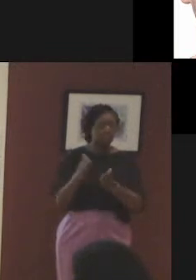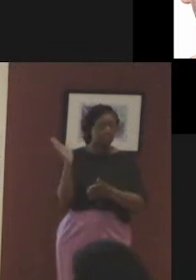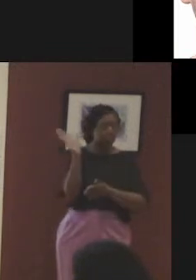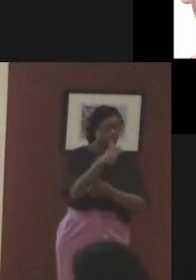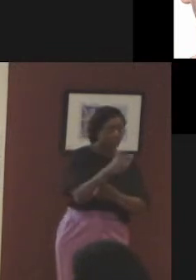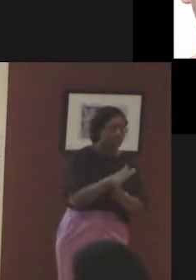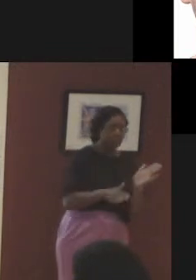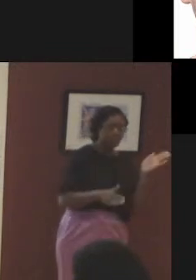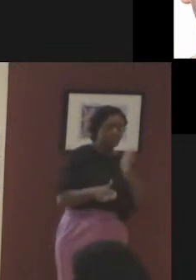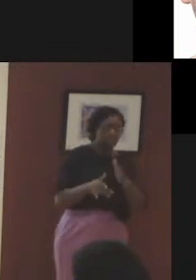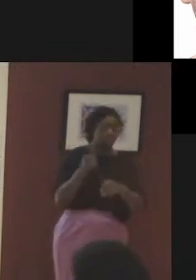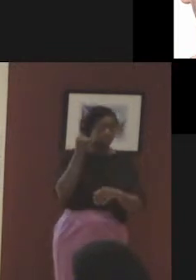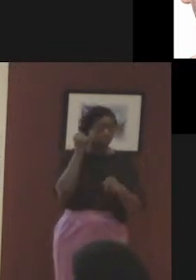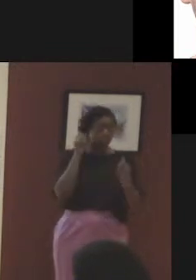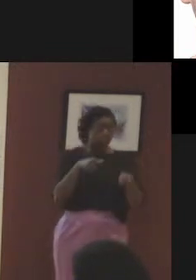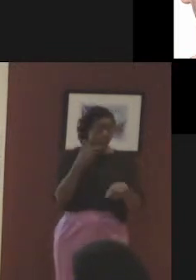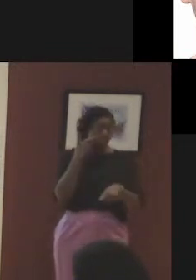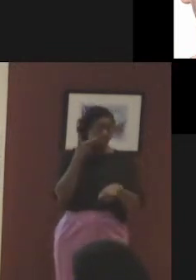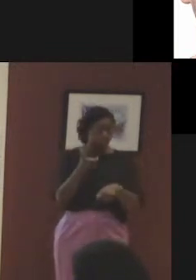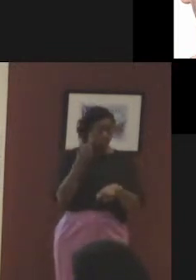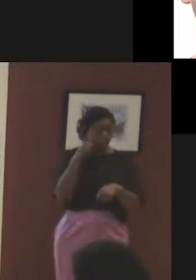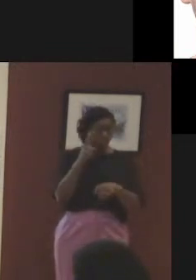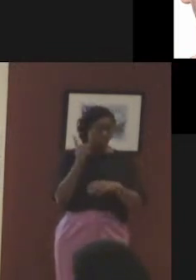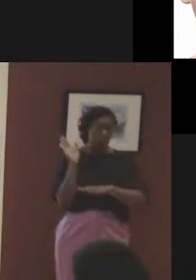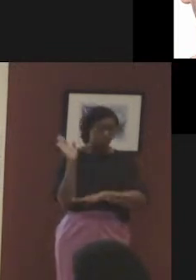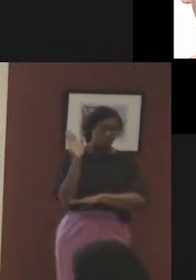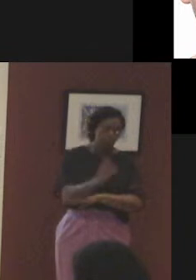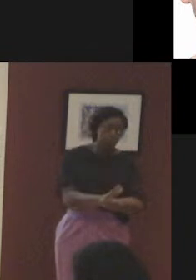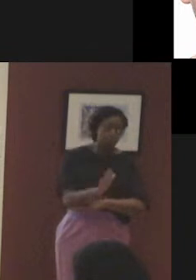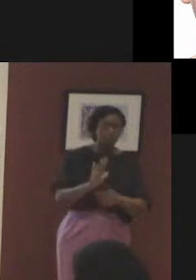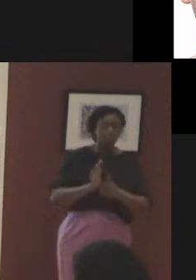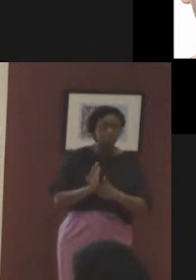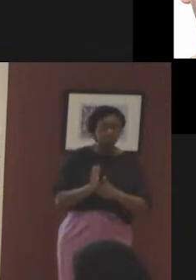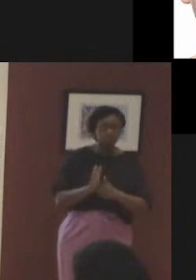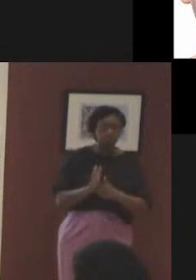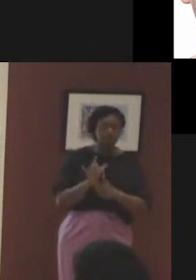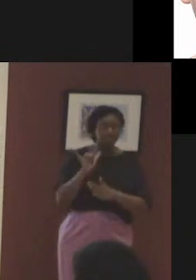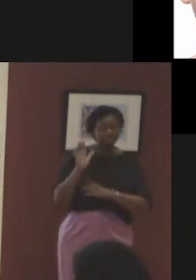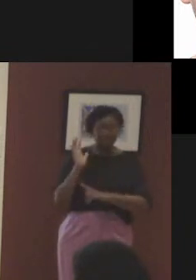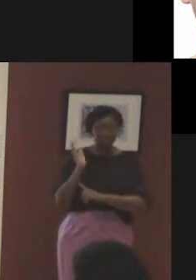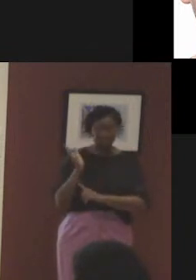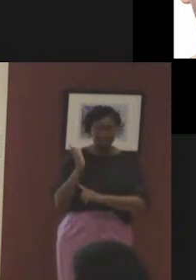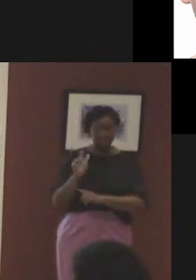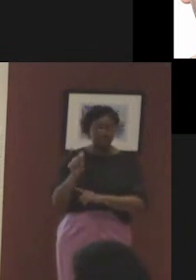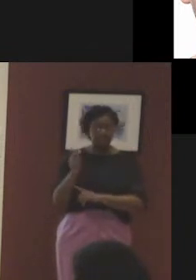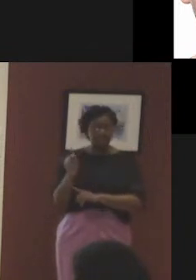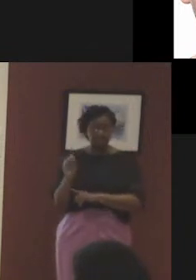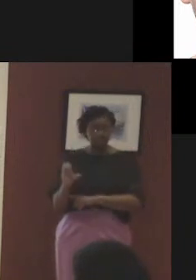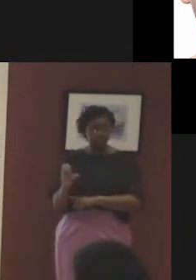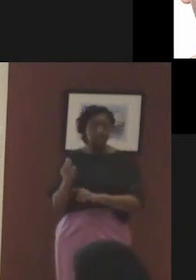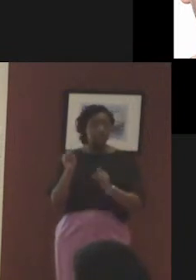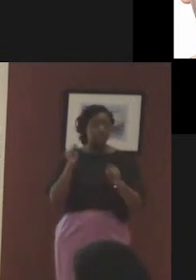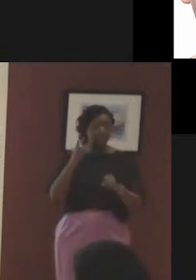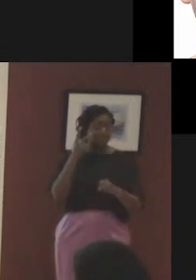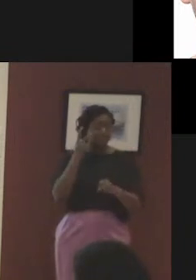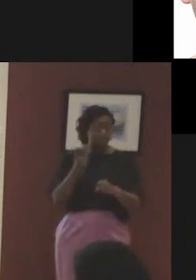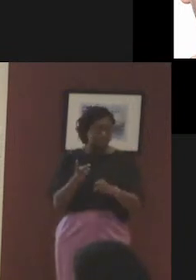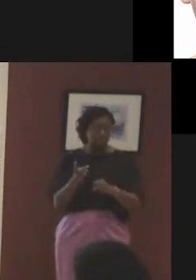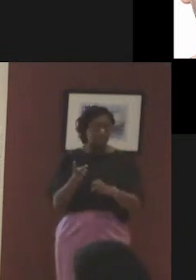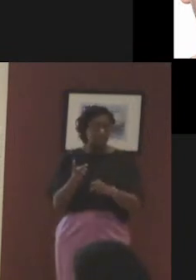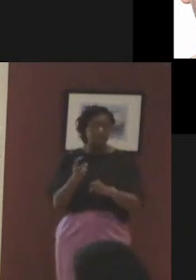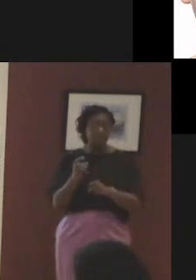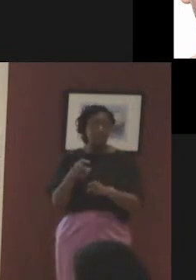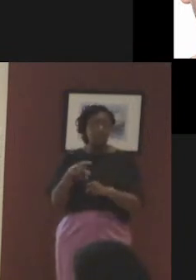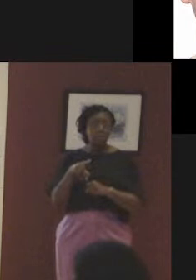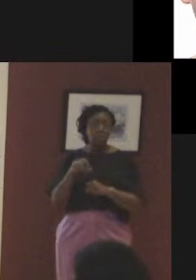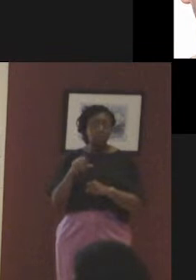you are able to watch for the duration of the video, which is 5 minutes, 10 seconds, you will see Pinder slapped a total